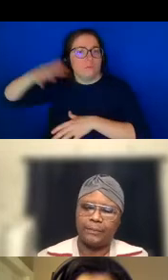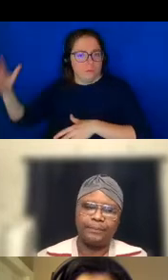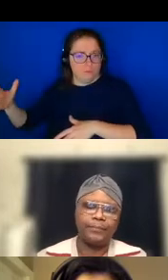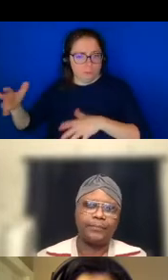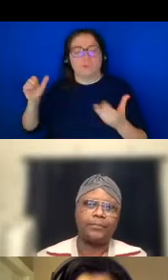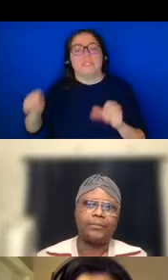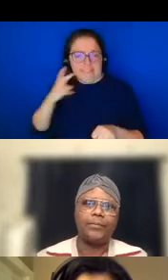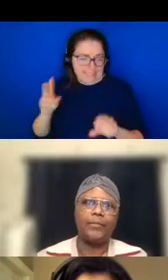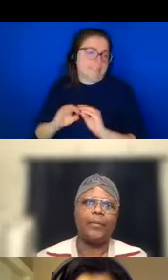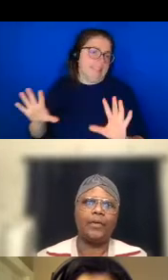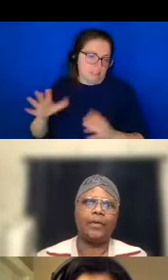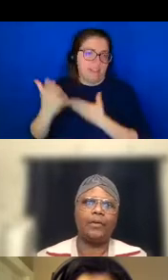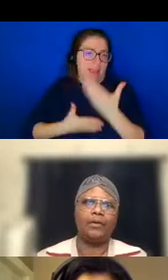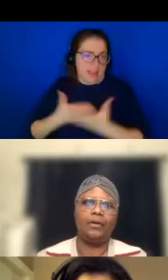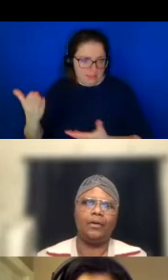place.